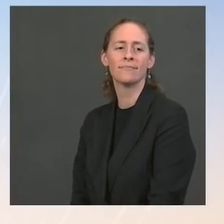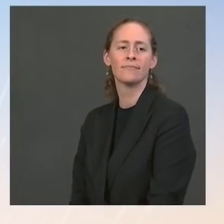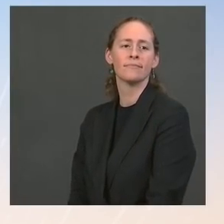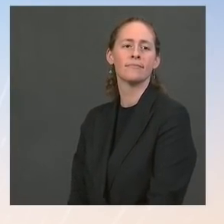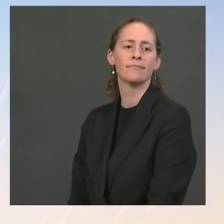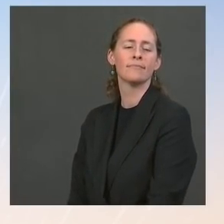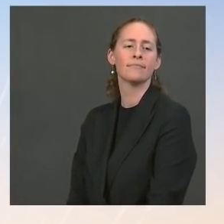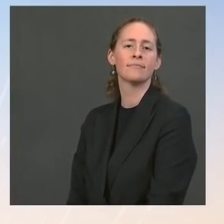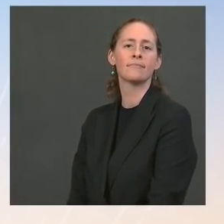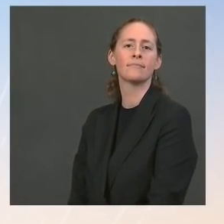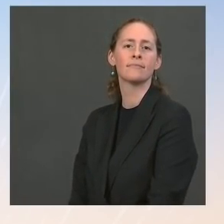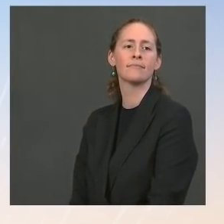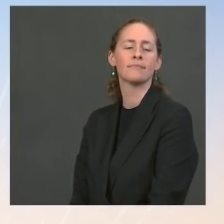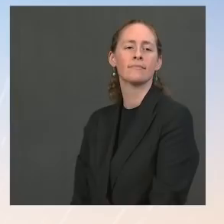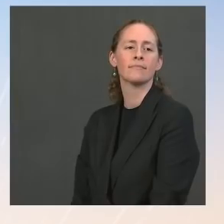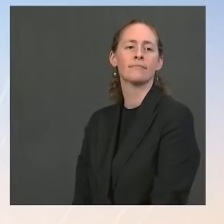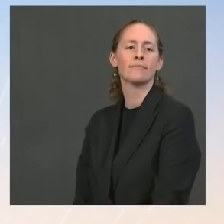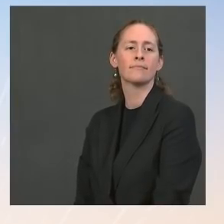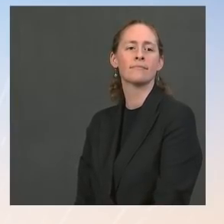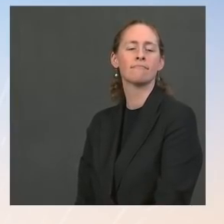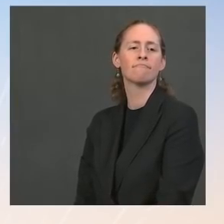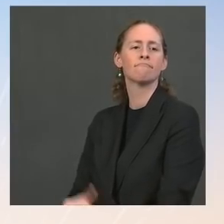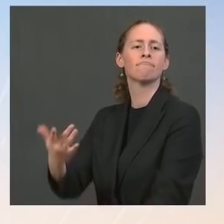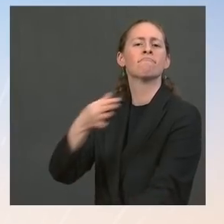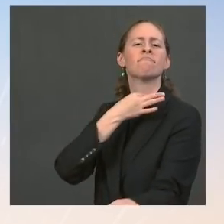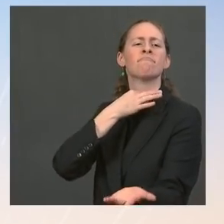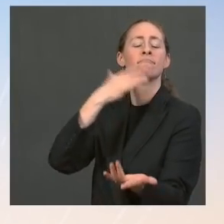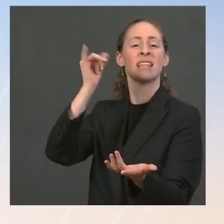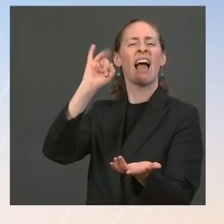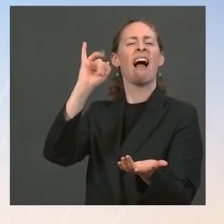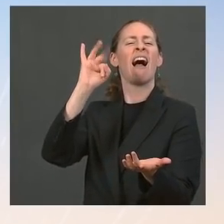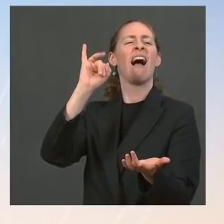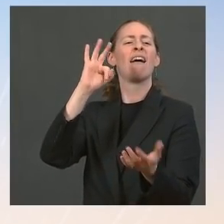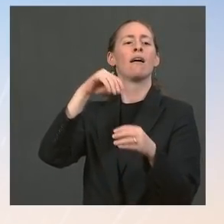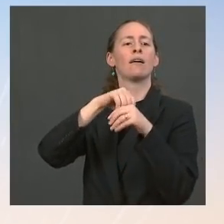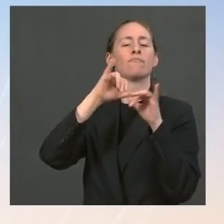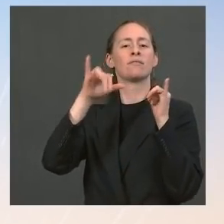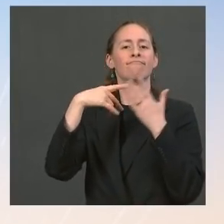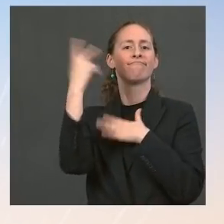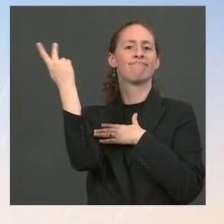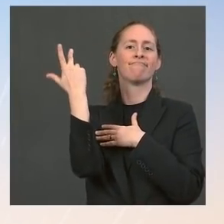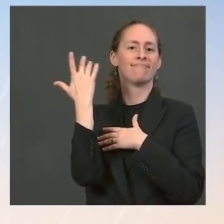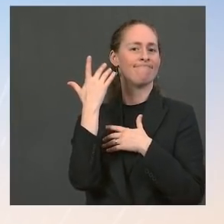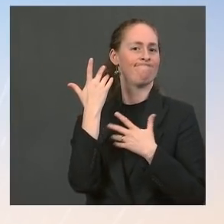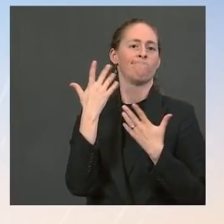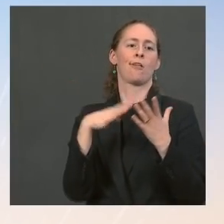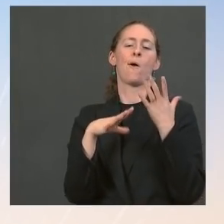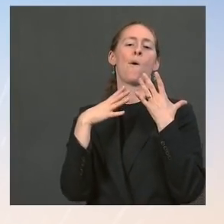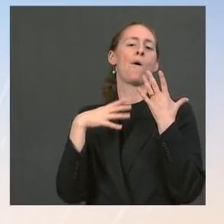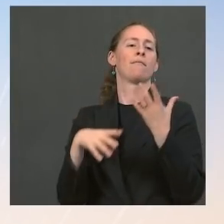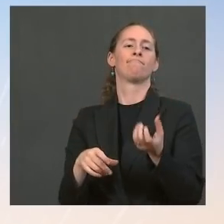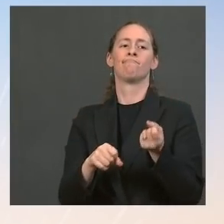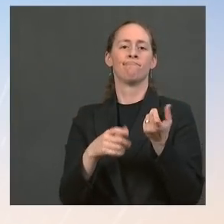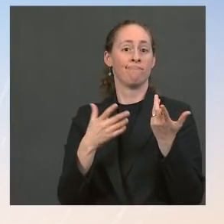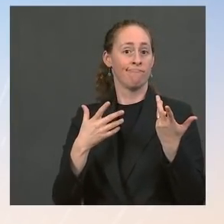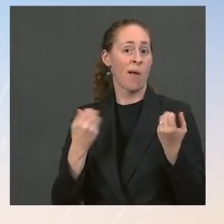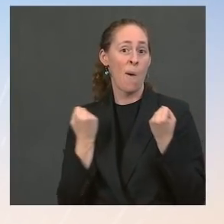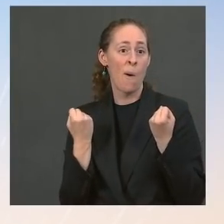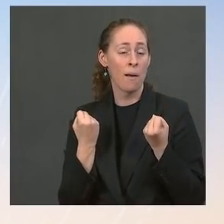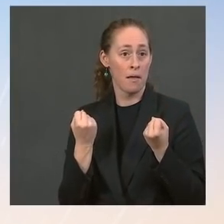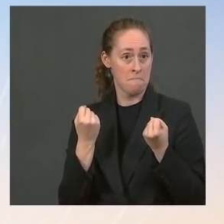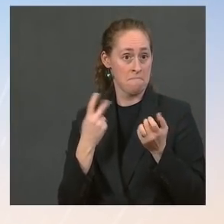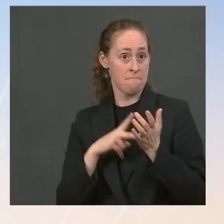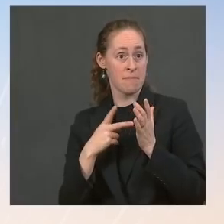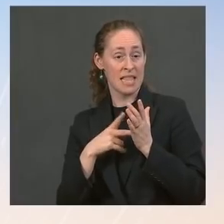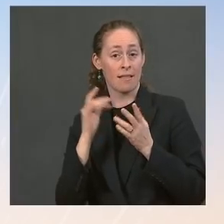the bipartisan bill fails or is stalled or doesn't happen today, it would appear that these two bills,